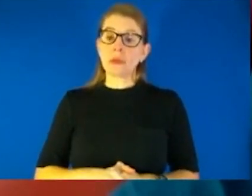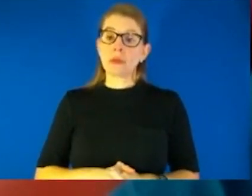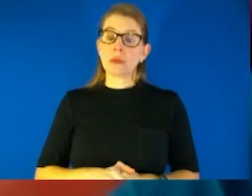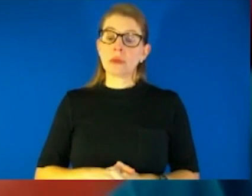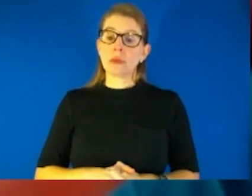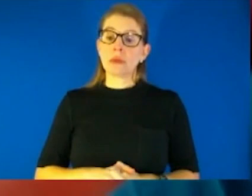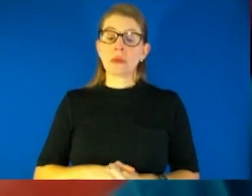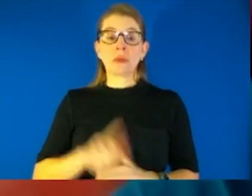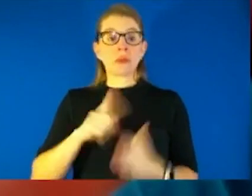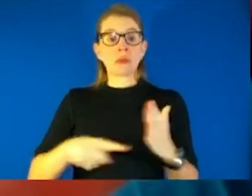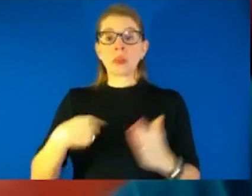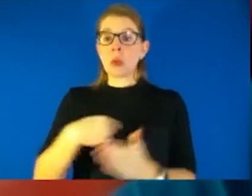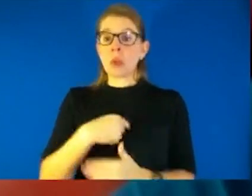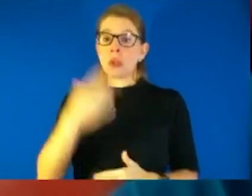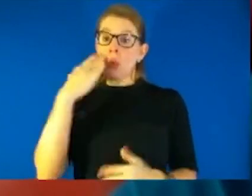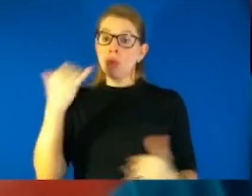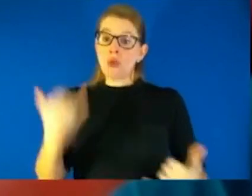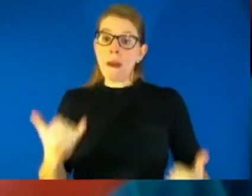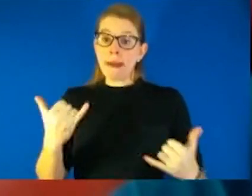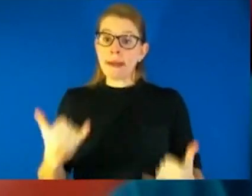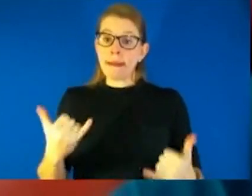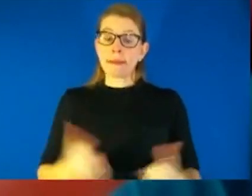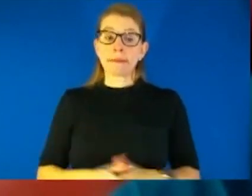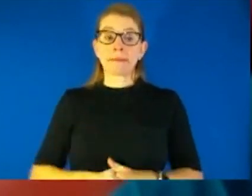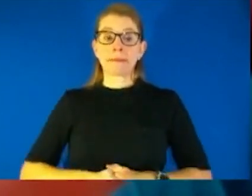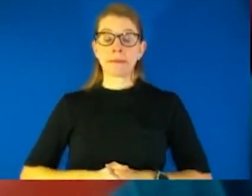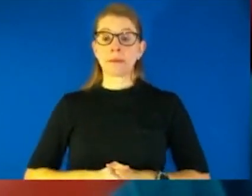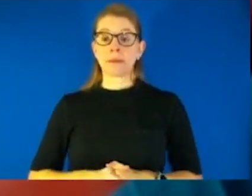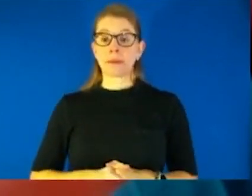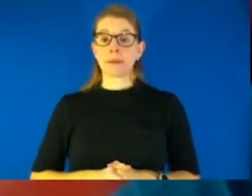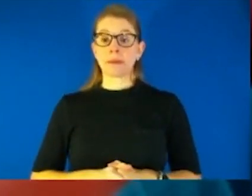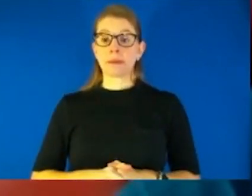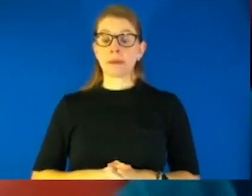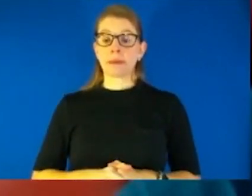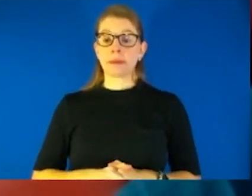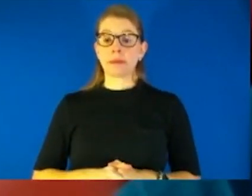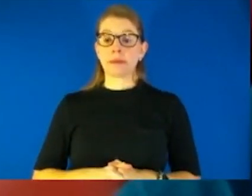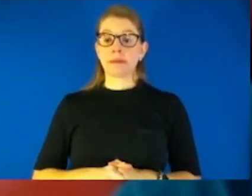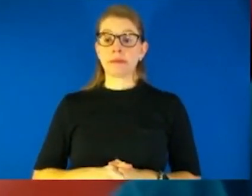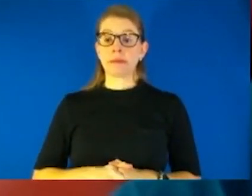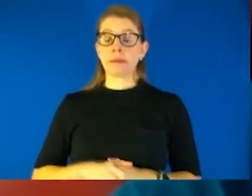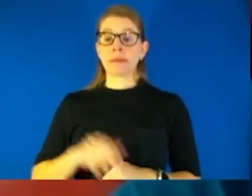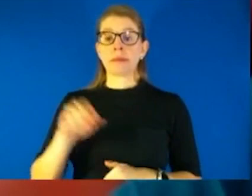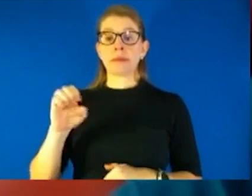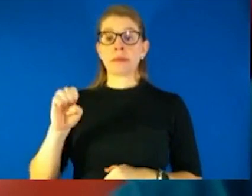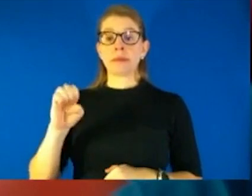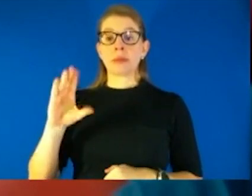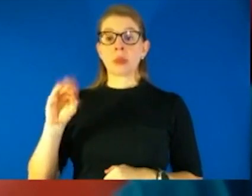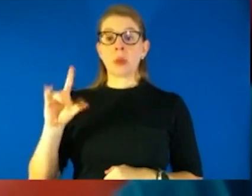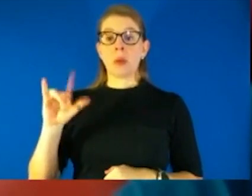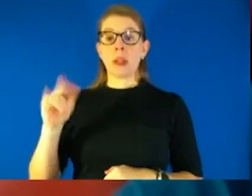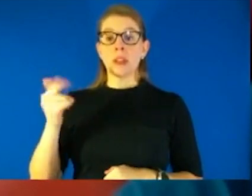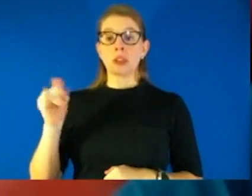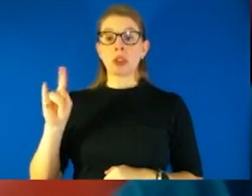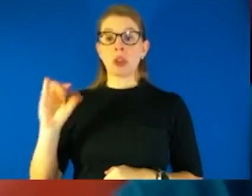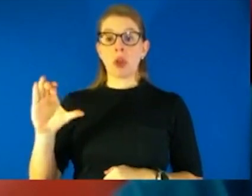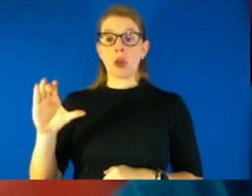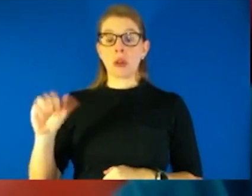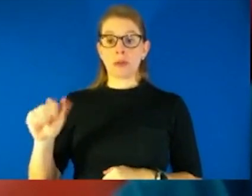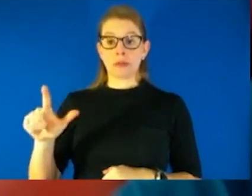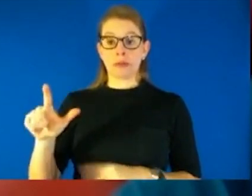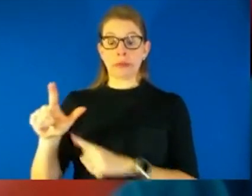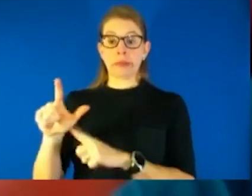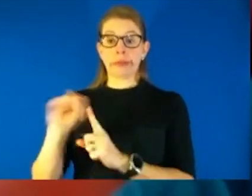what we know right now, the ecological scenario at this point will not change very